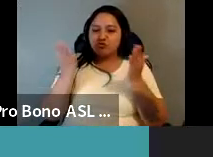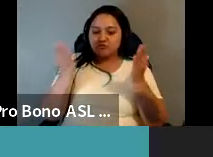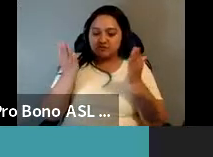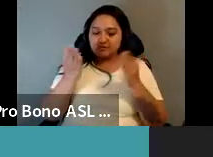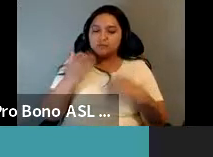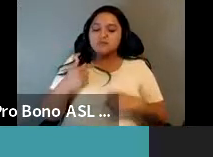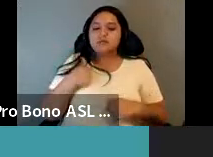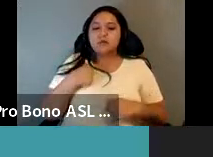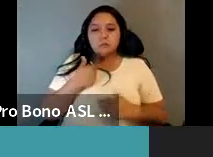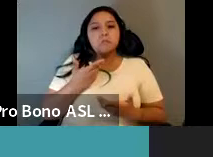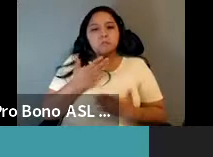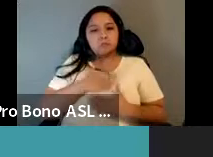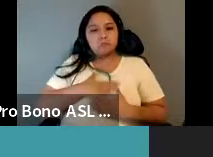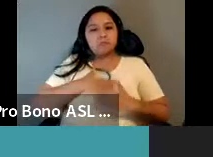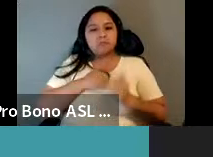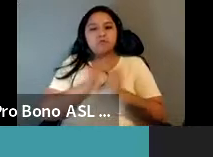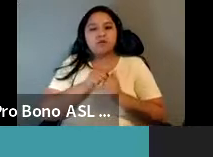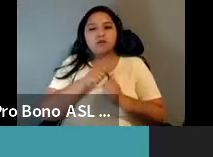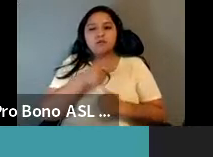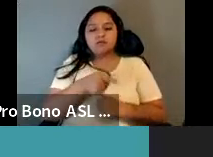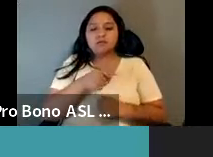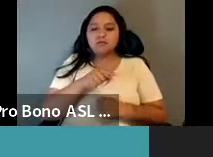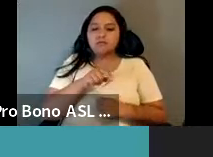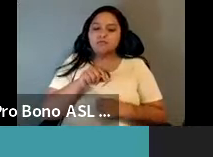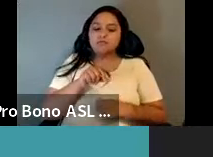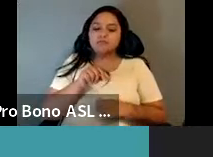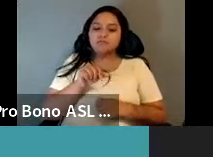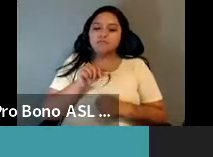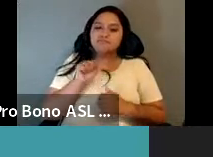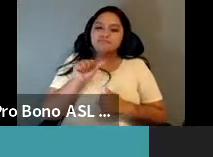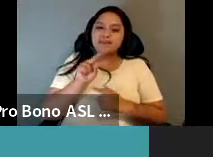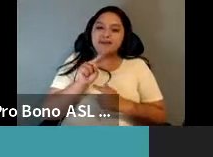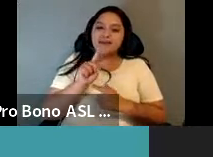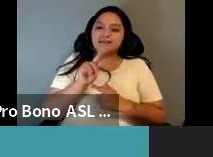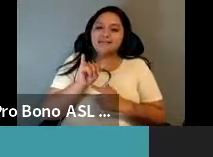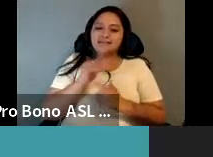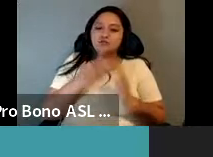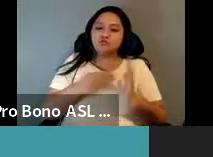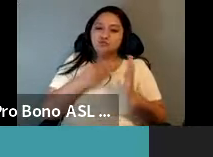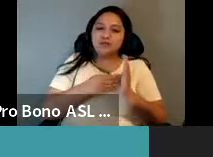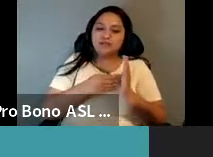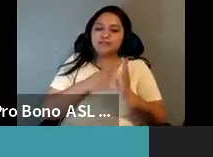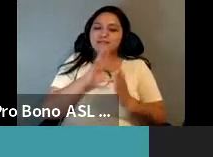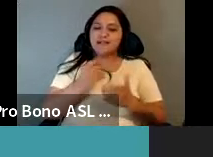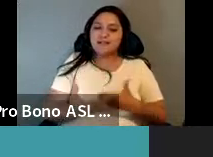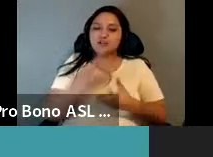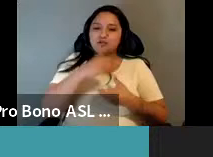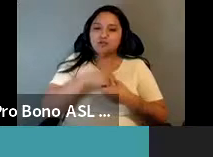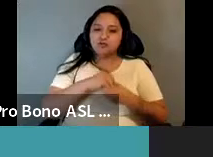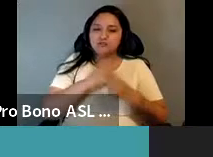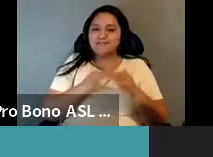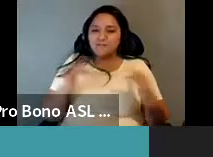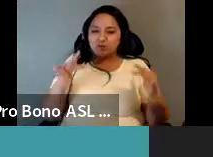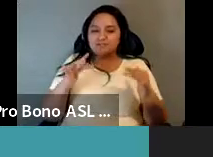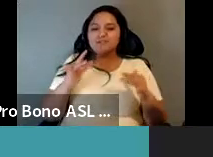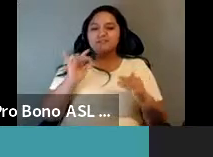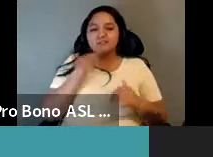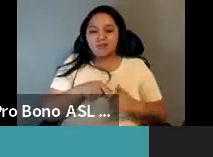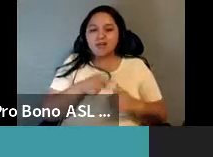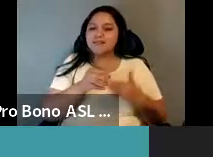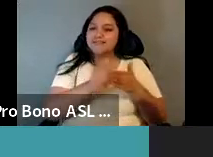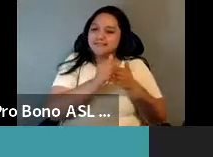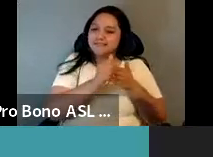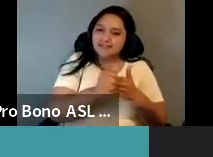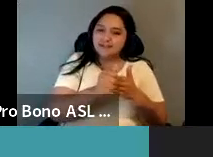executive director of ARDI, our Anti-Racist Diversity and Inclusion Initiative, is leading that work to really look at how we